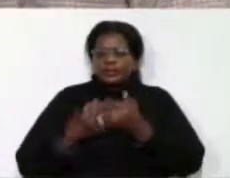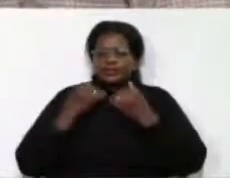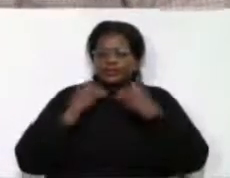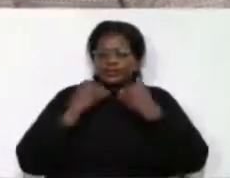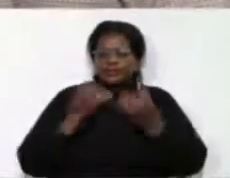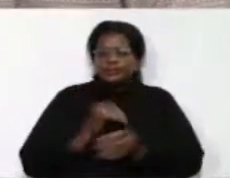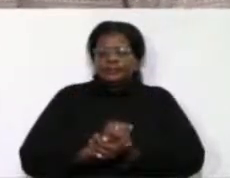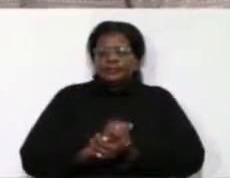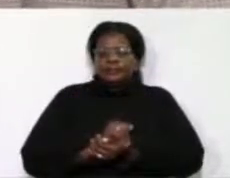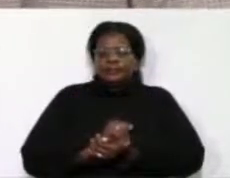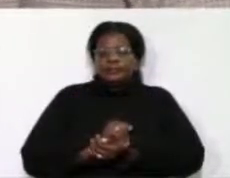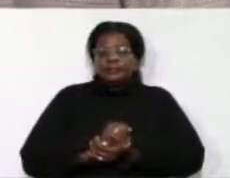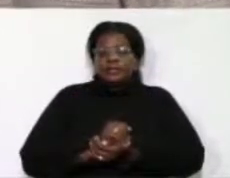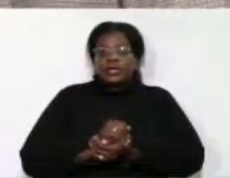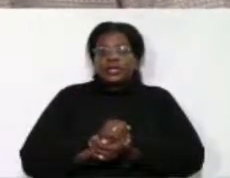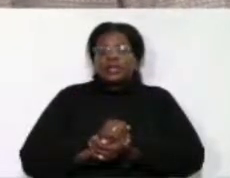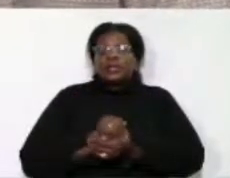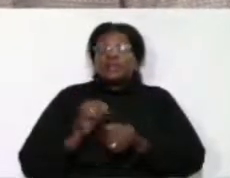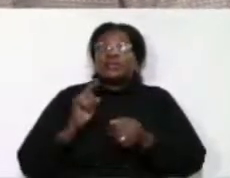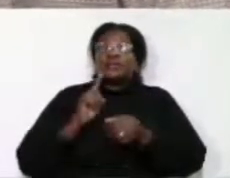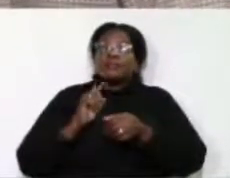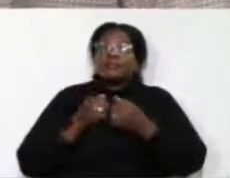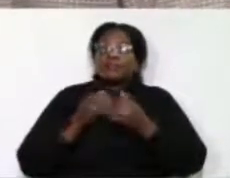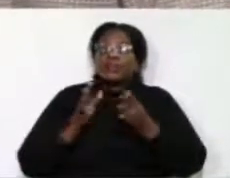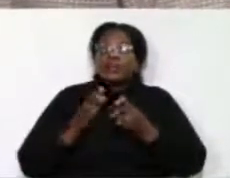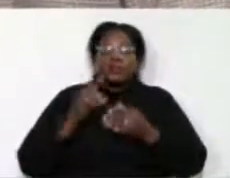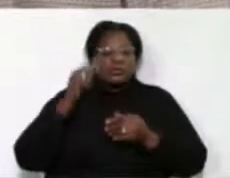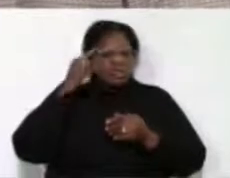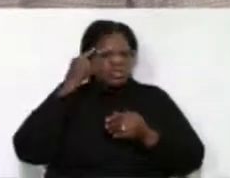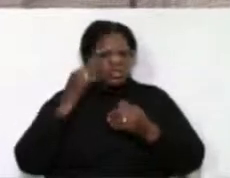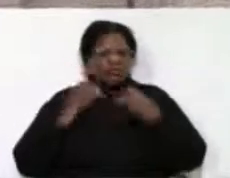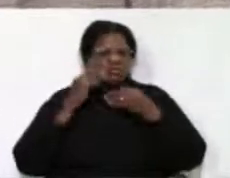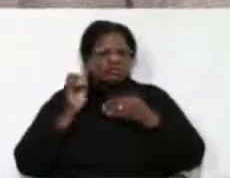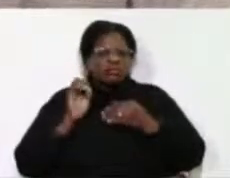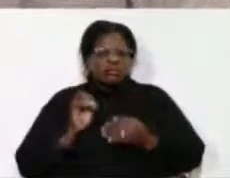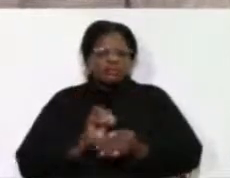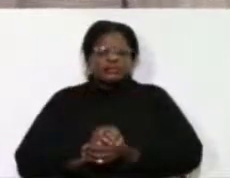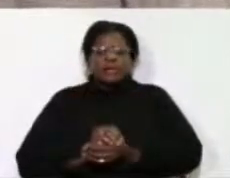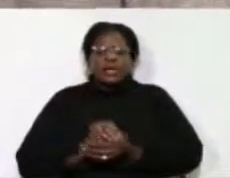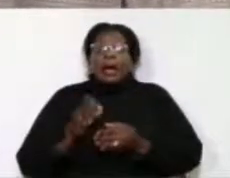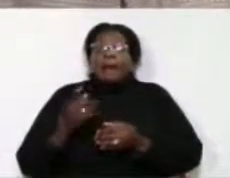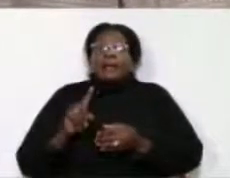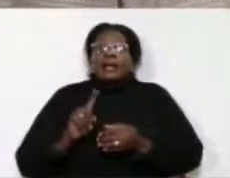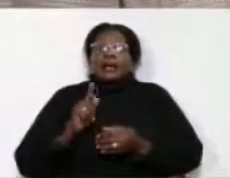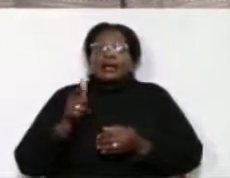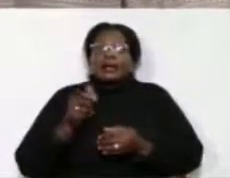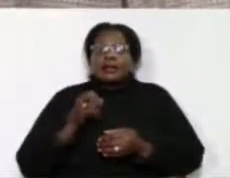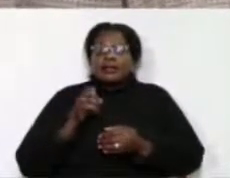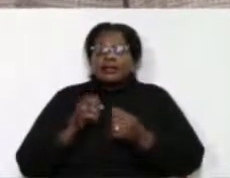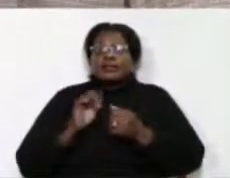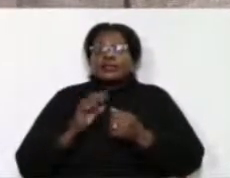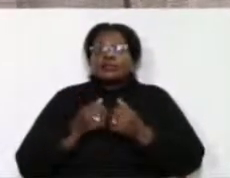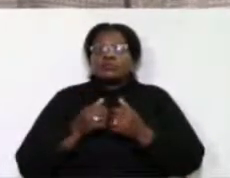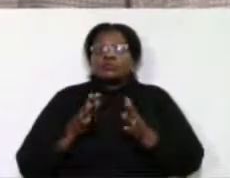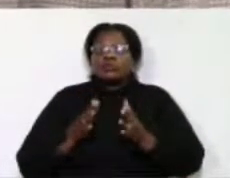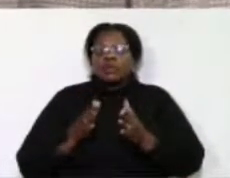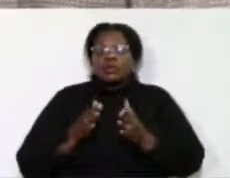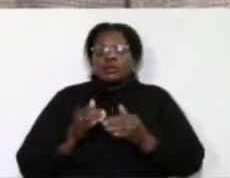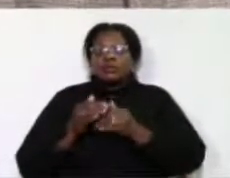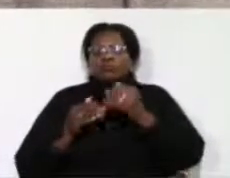not think they are at the beginning, but once you start building them up, you start building your records, then it becomes important.